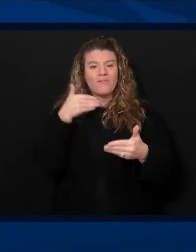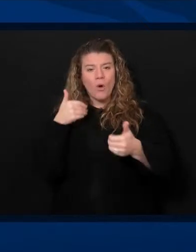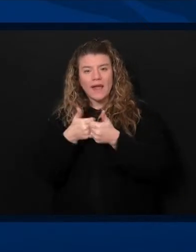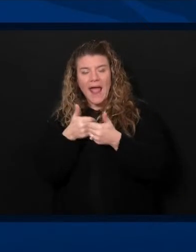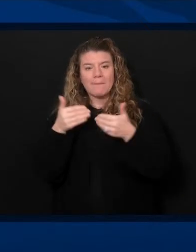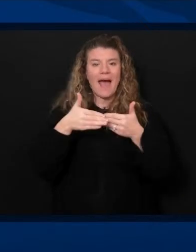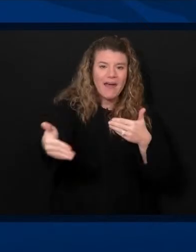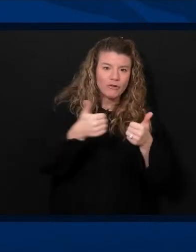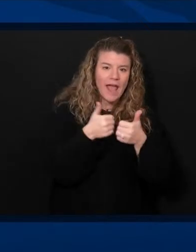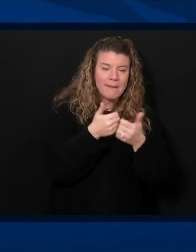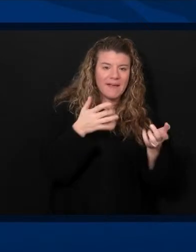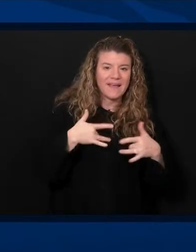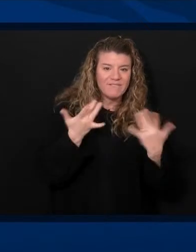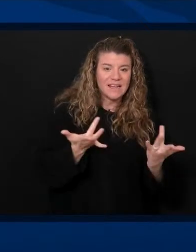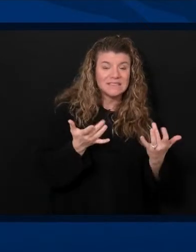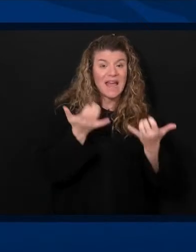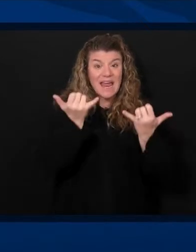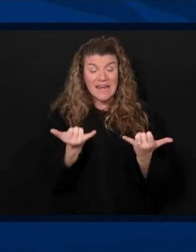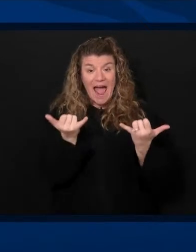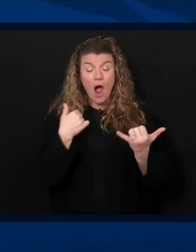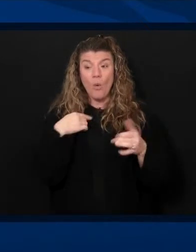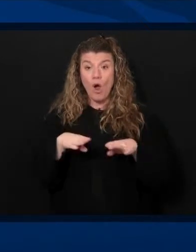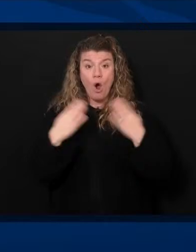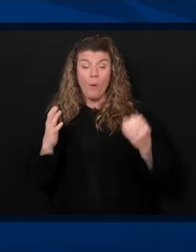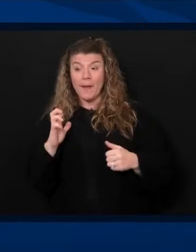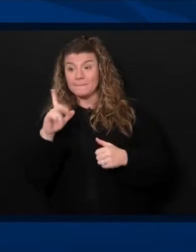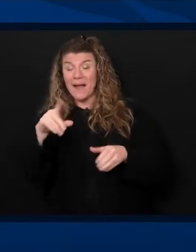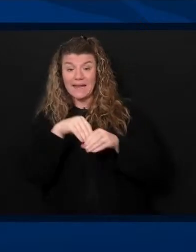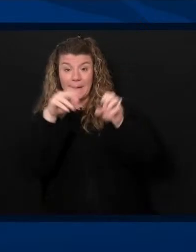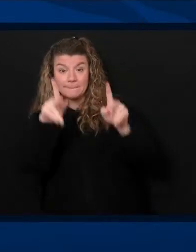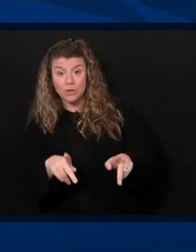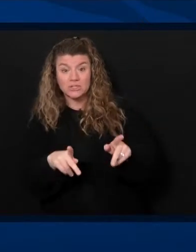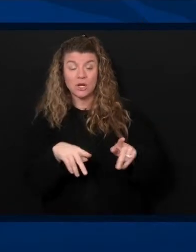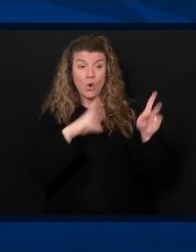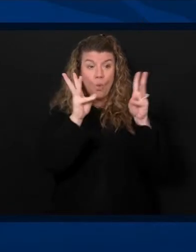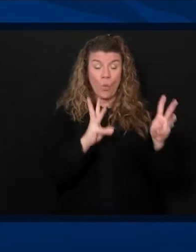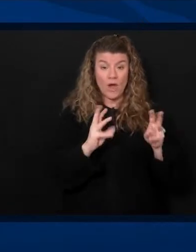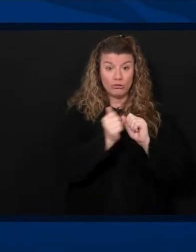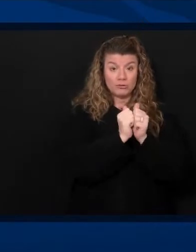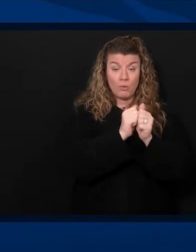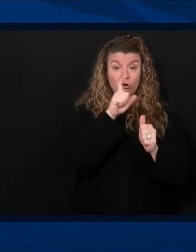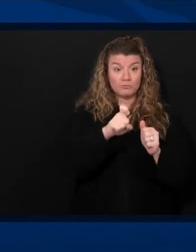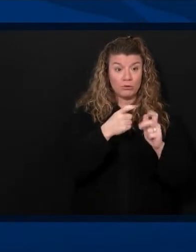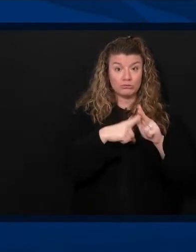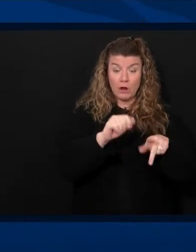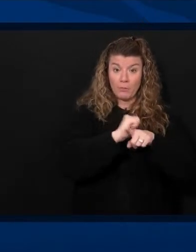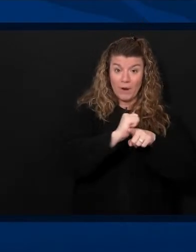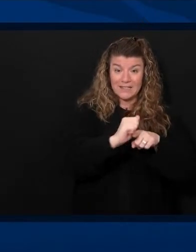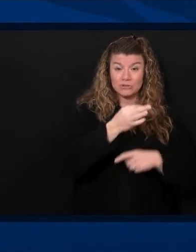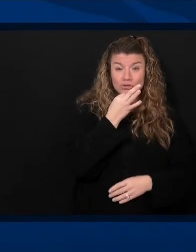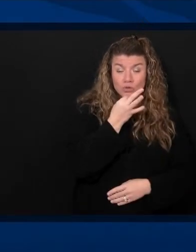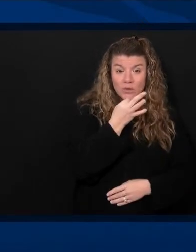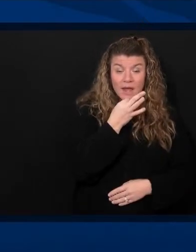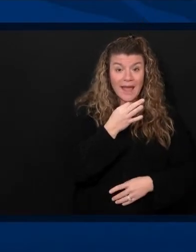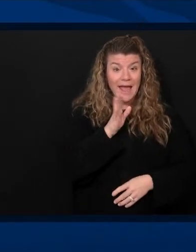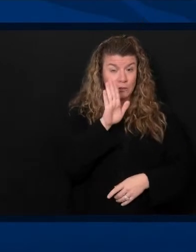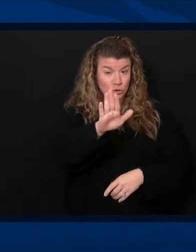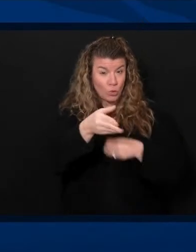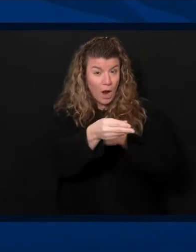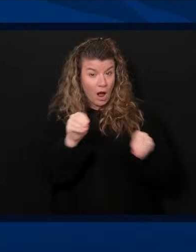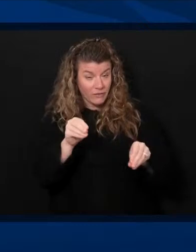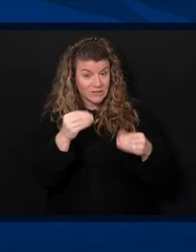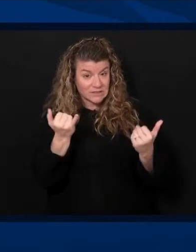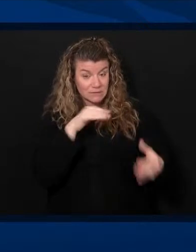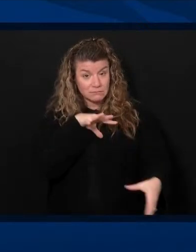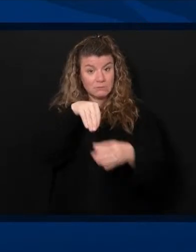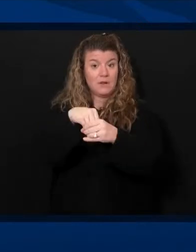to in-person learning in some form and winter sports practices are set to start in a few weeks, have you or your office been a part of